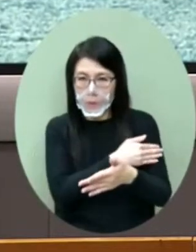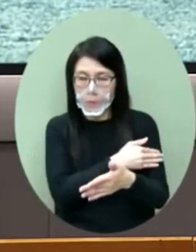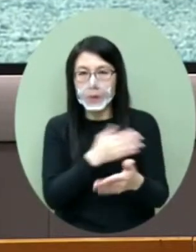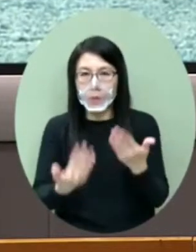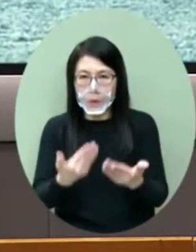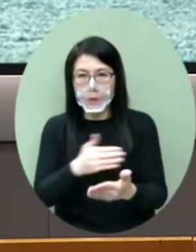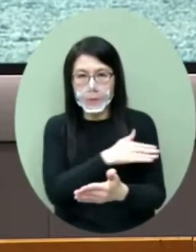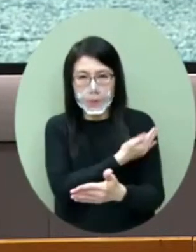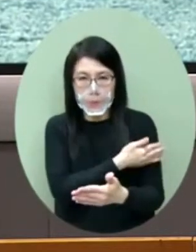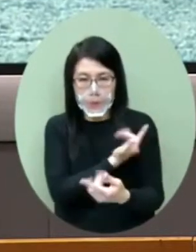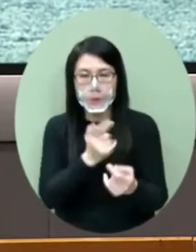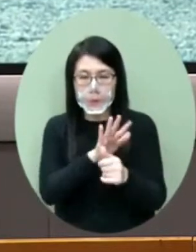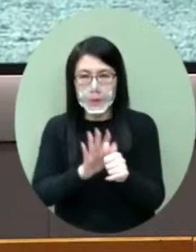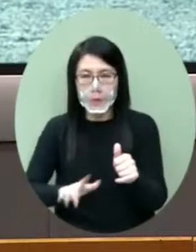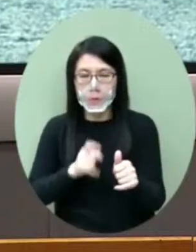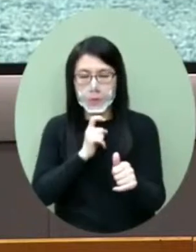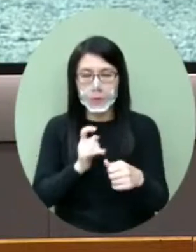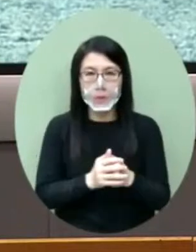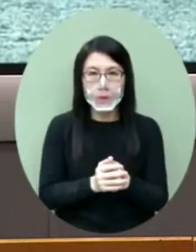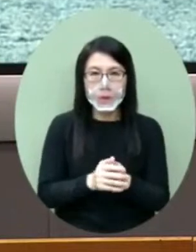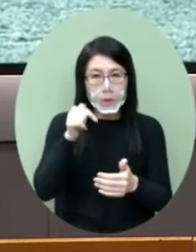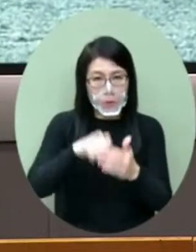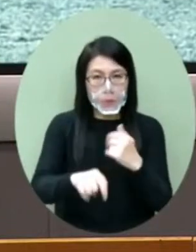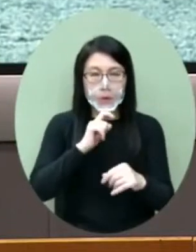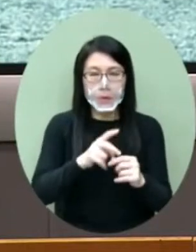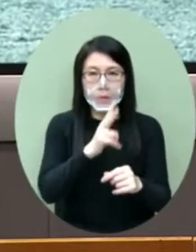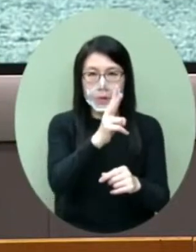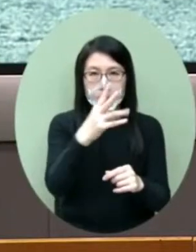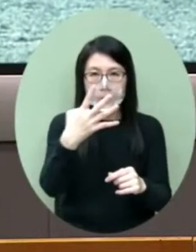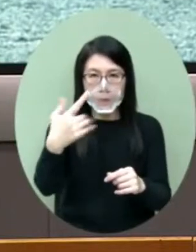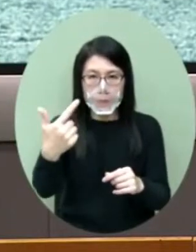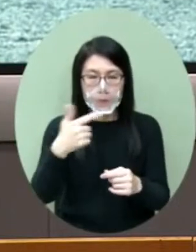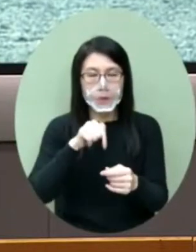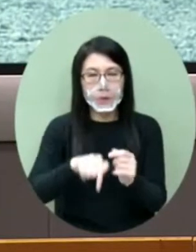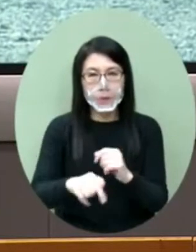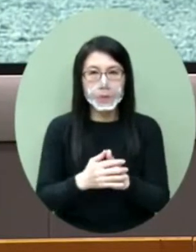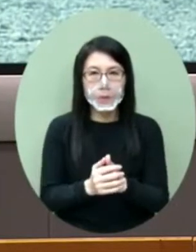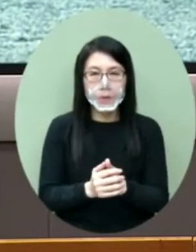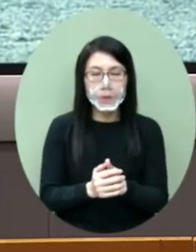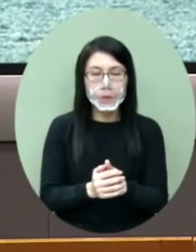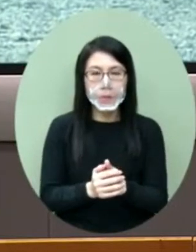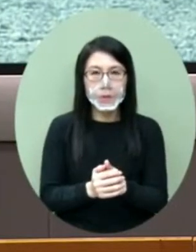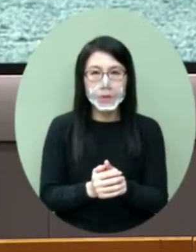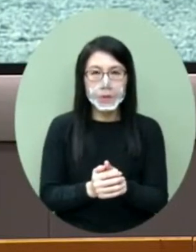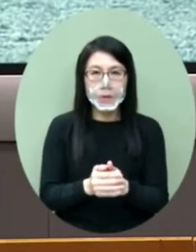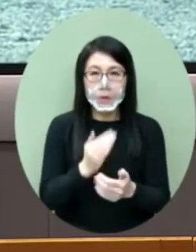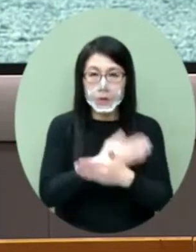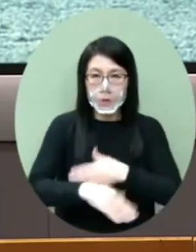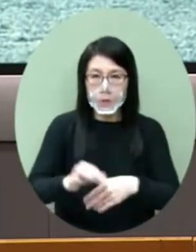285 cases for the disabled and 784 cases for care homes for the elderly.